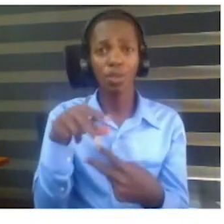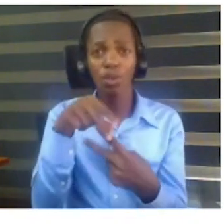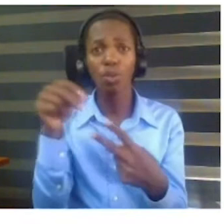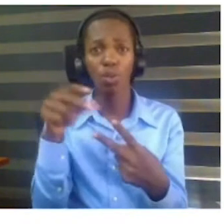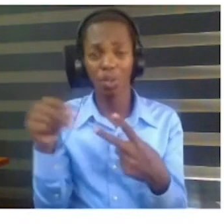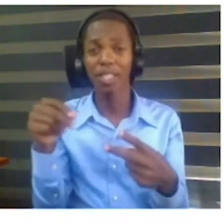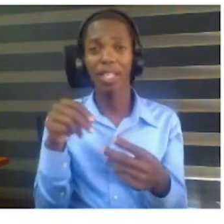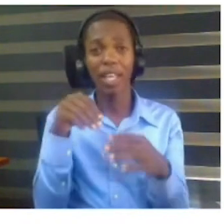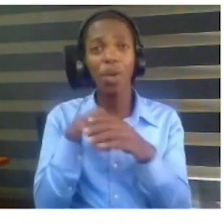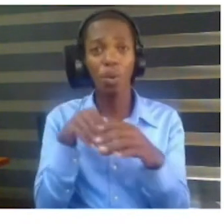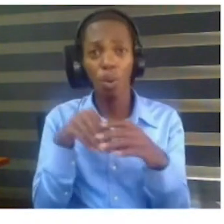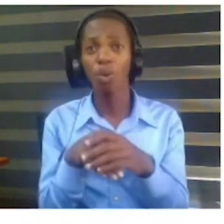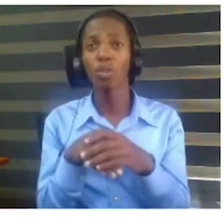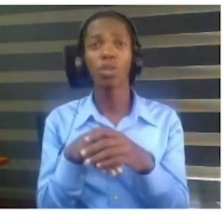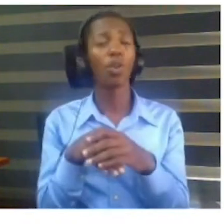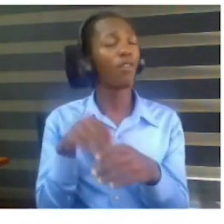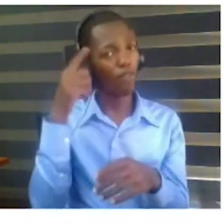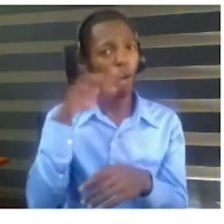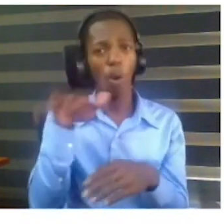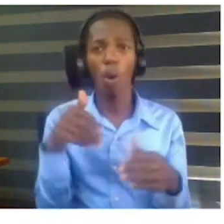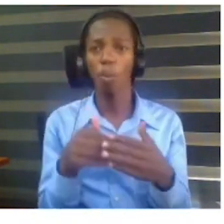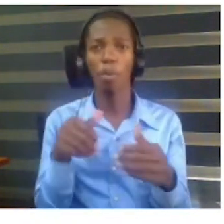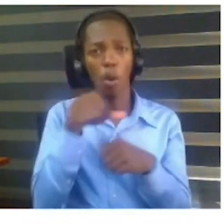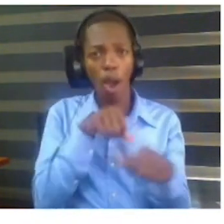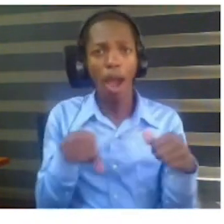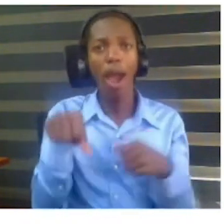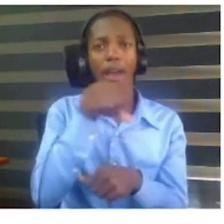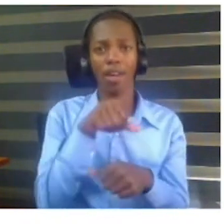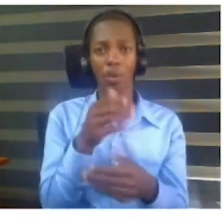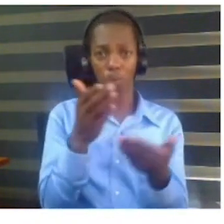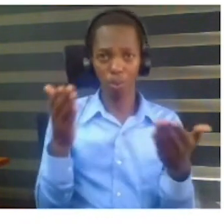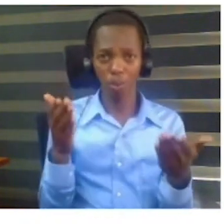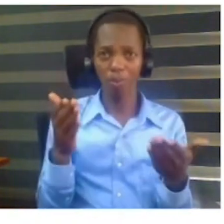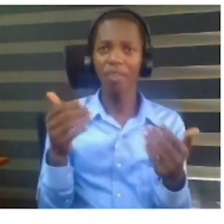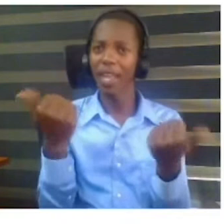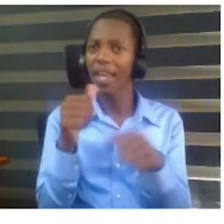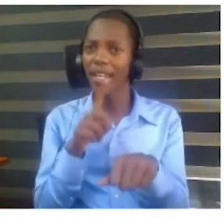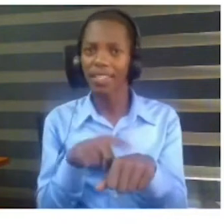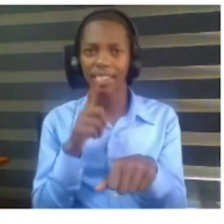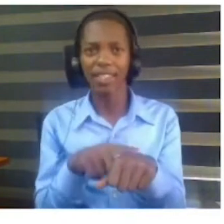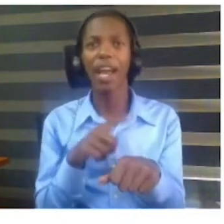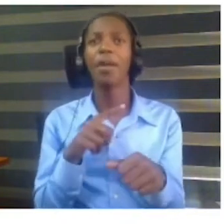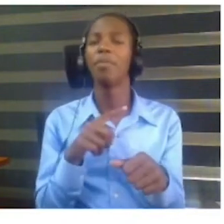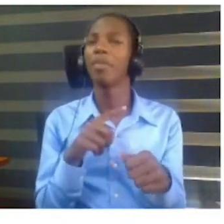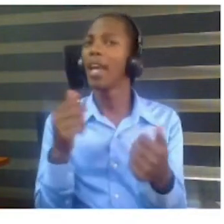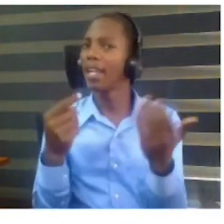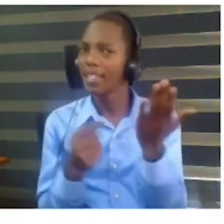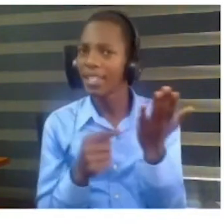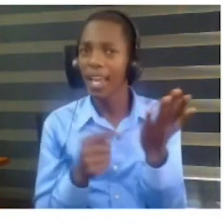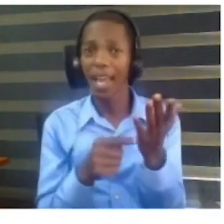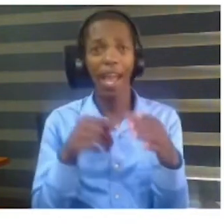everyone around you. Every time a tech company chooses inclusion, it role models